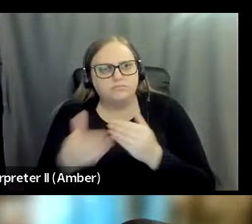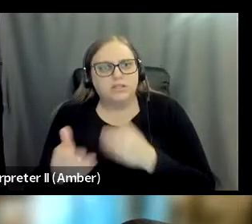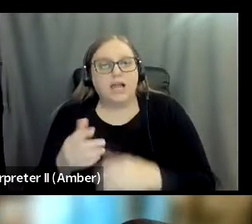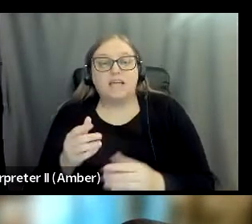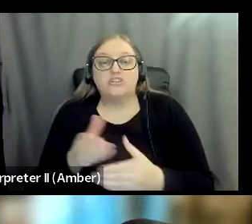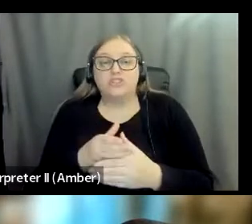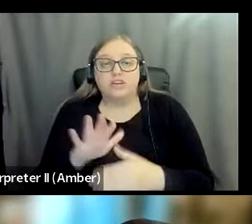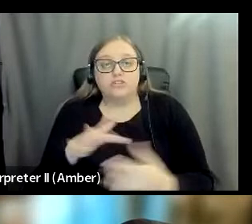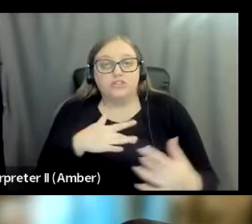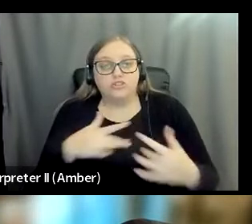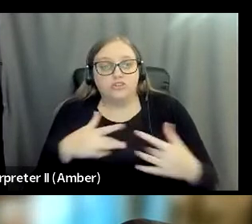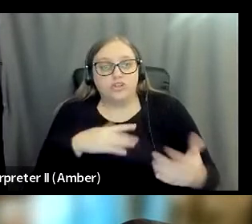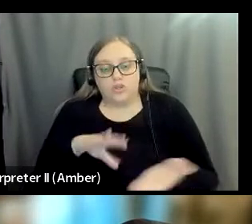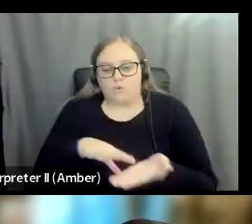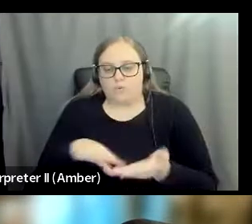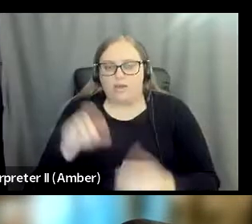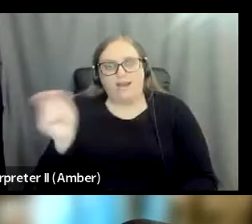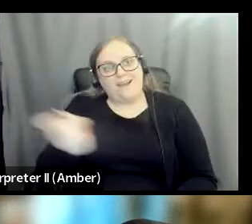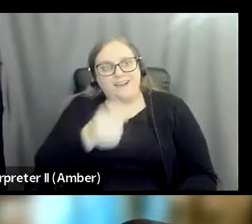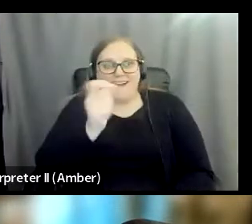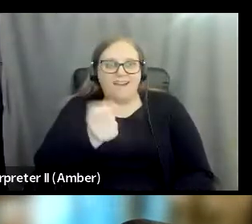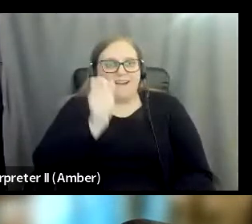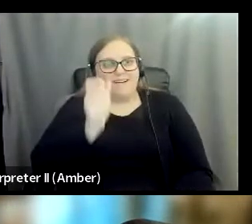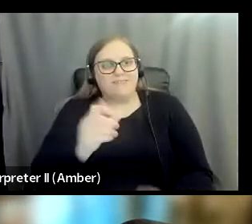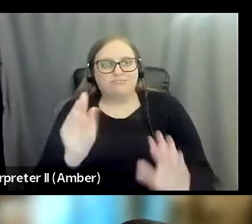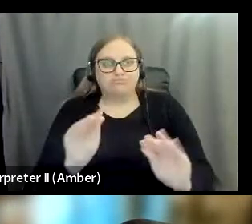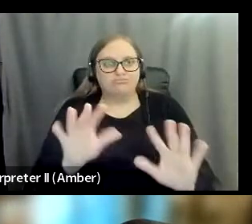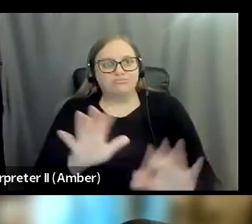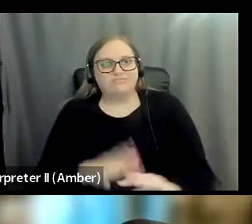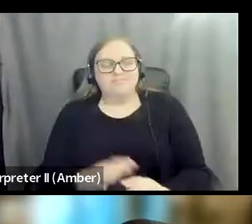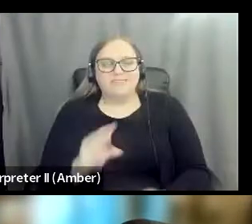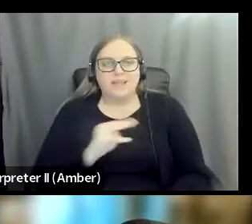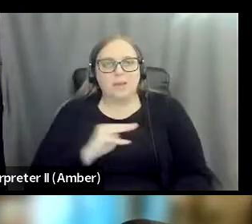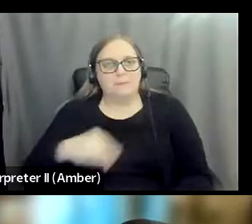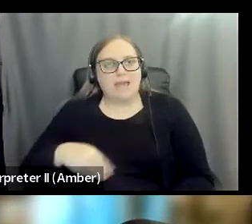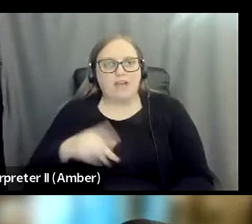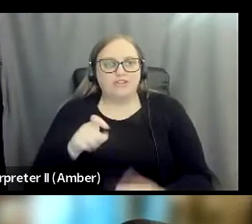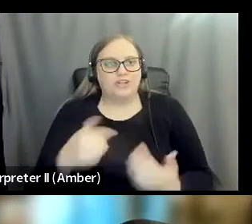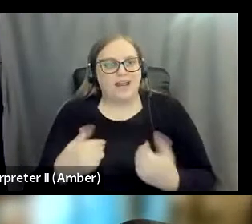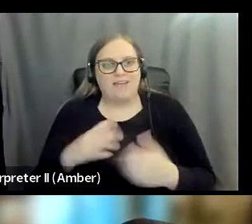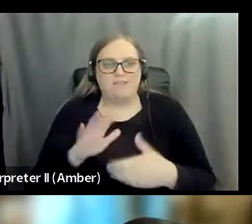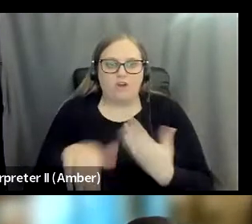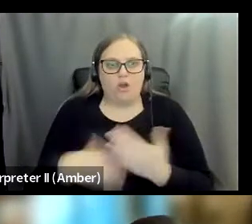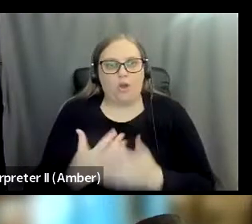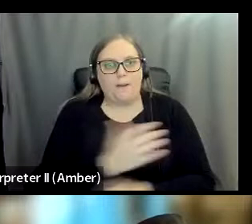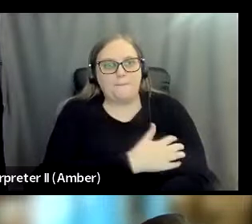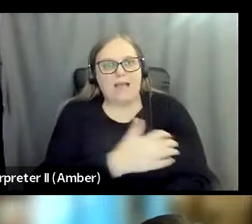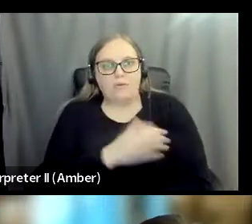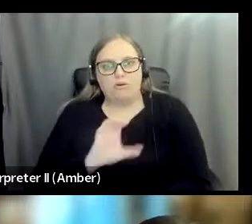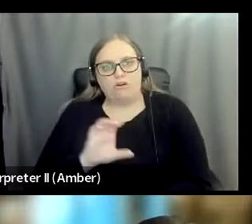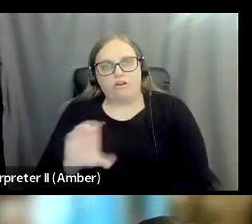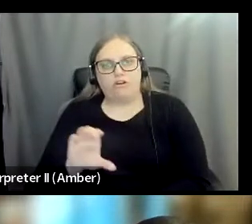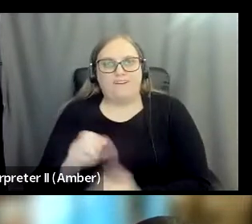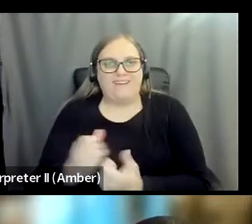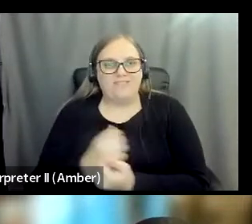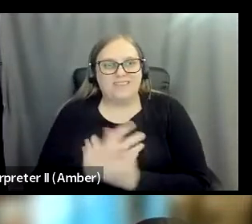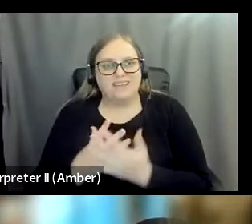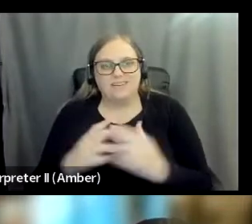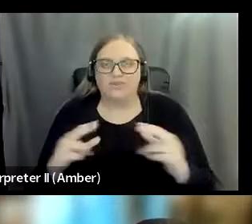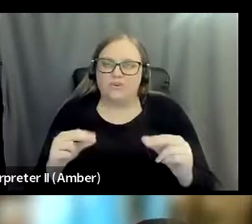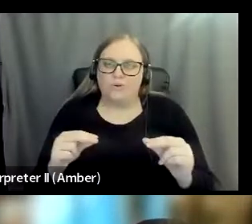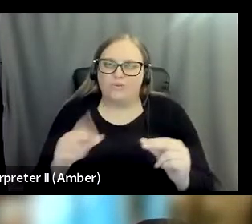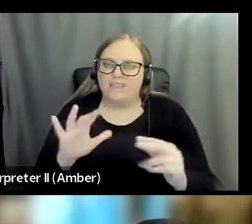that just waving a magic wand and saying the mayor should have all power here without more information provided is